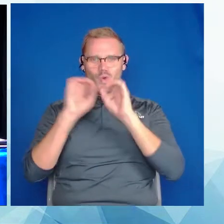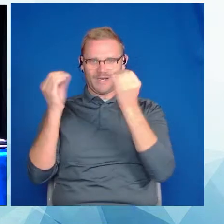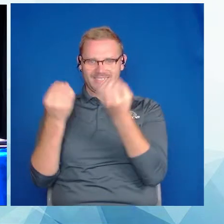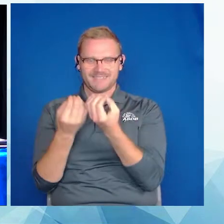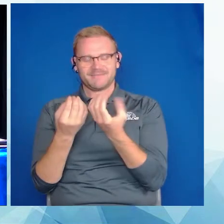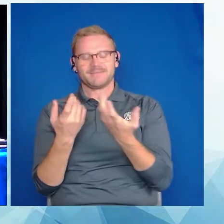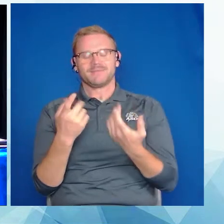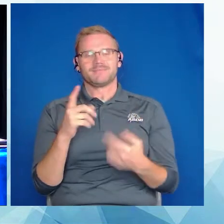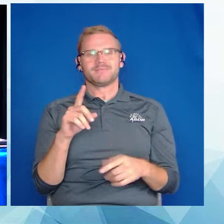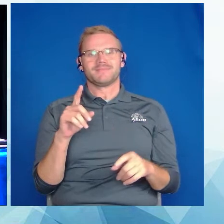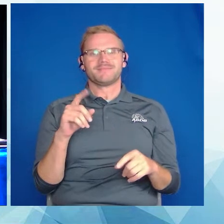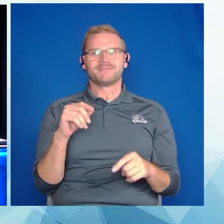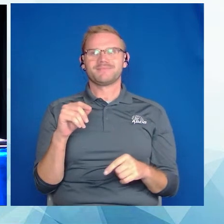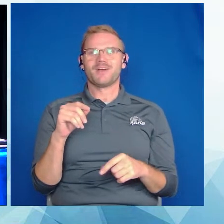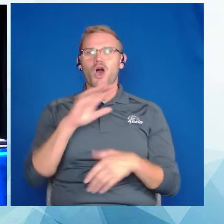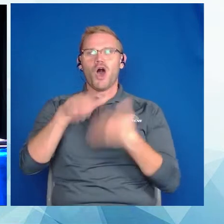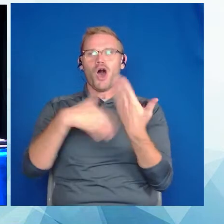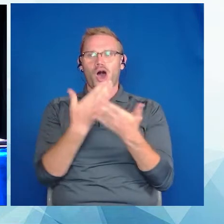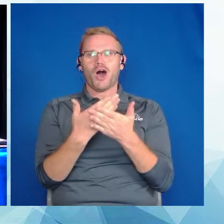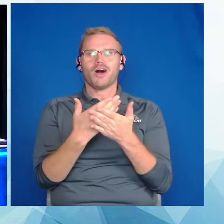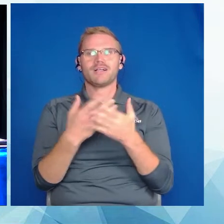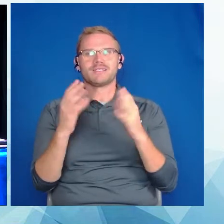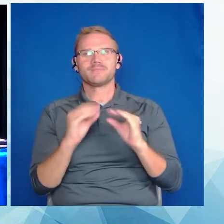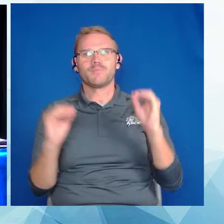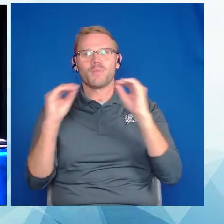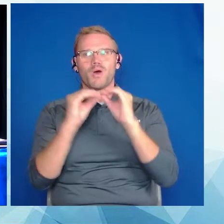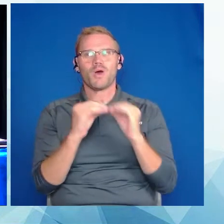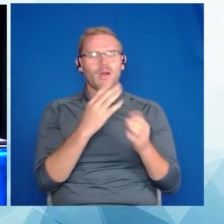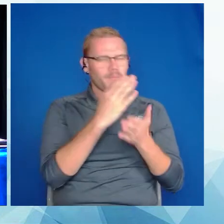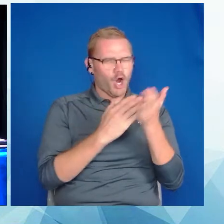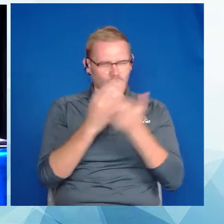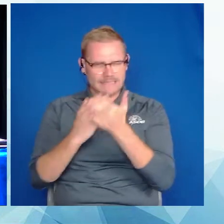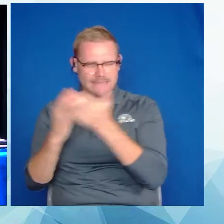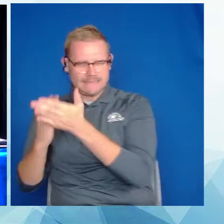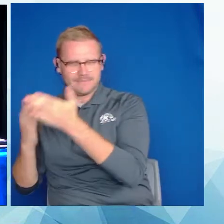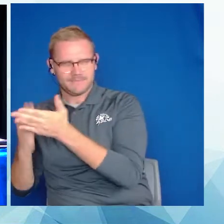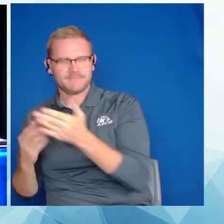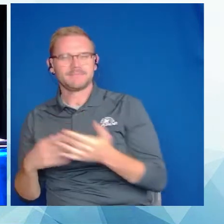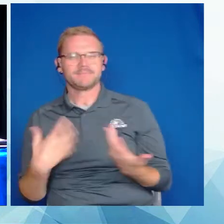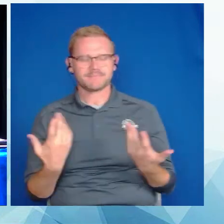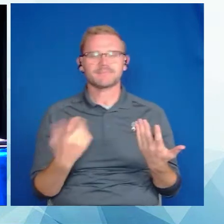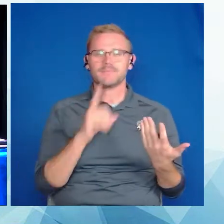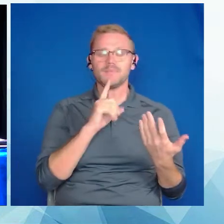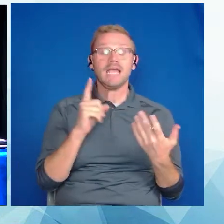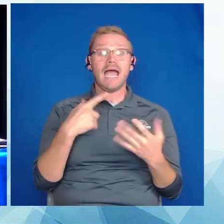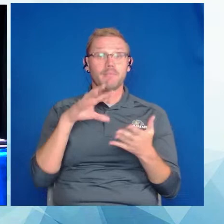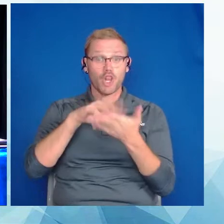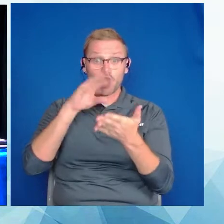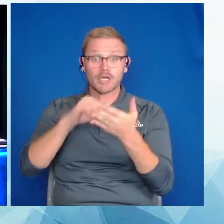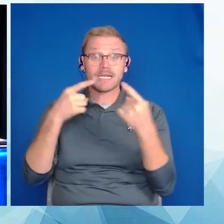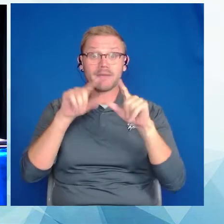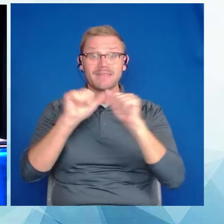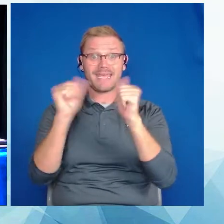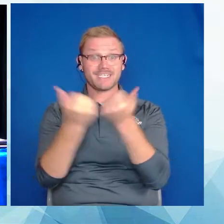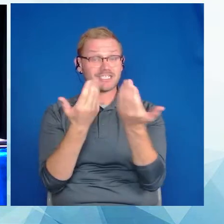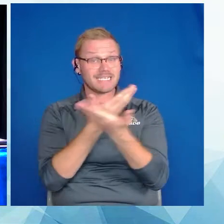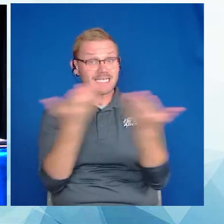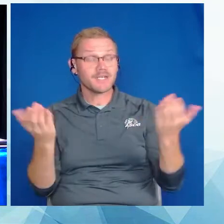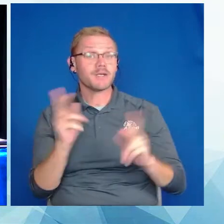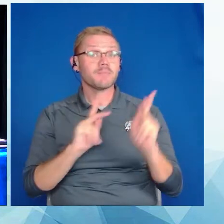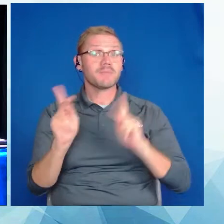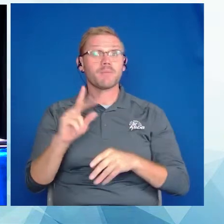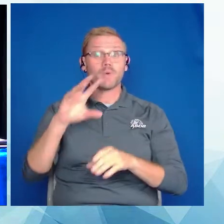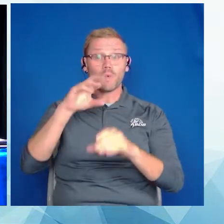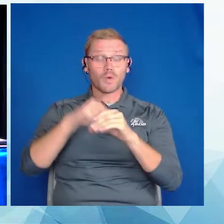to Aristotle. As I continue to have a greater understanding of each part of the agency and the great people working